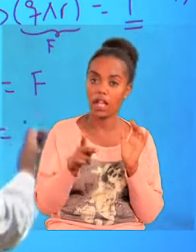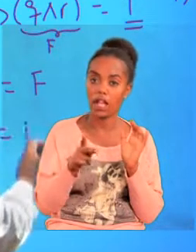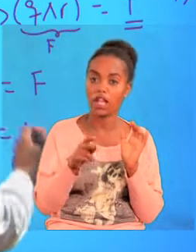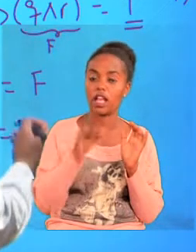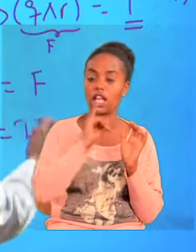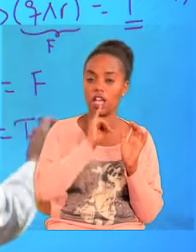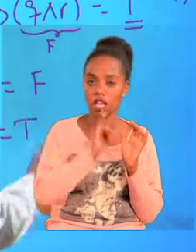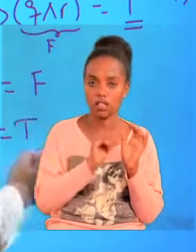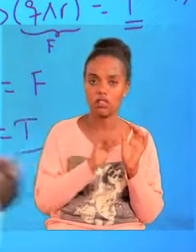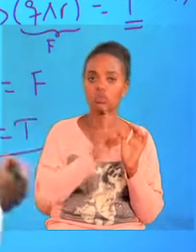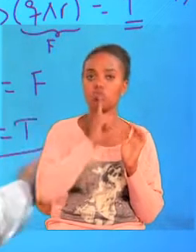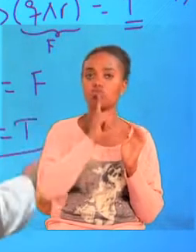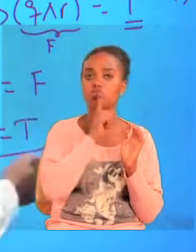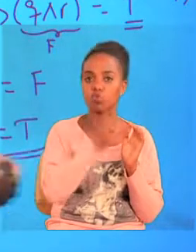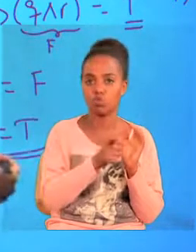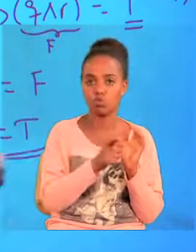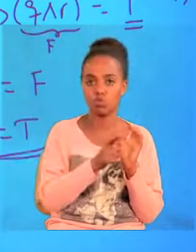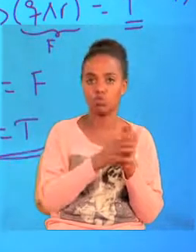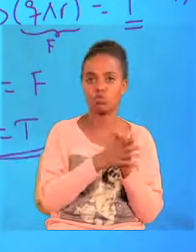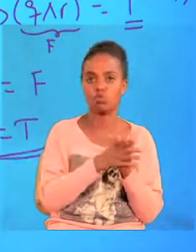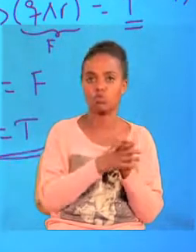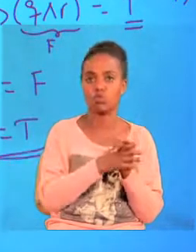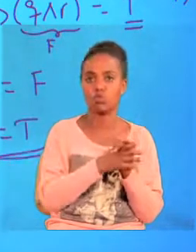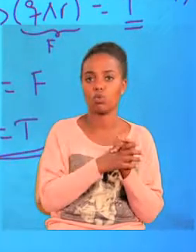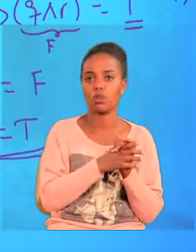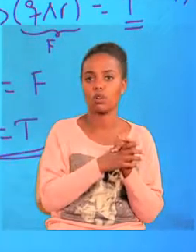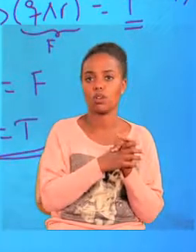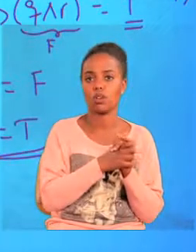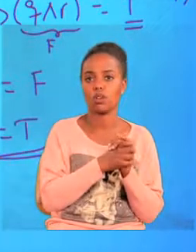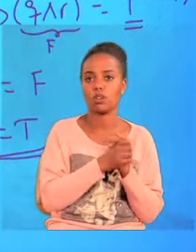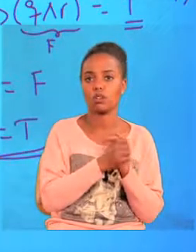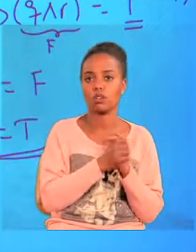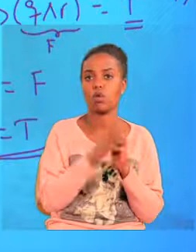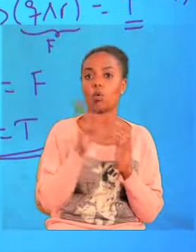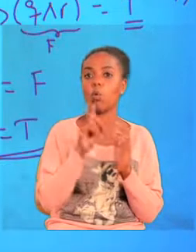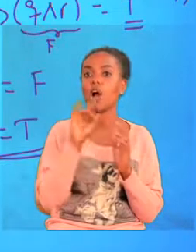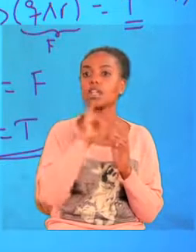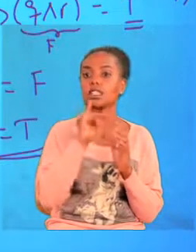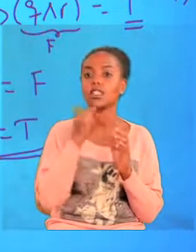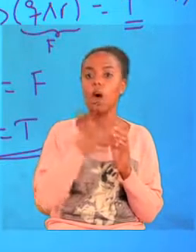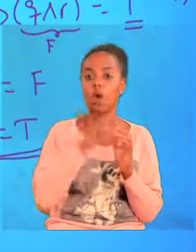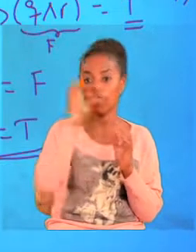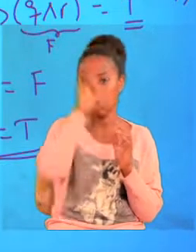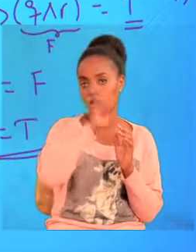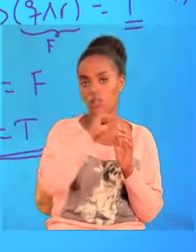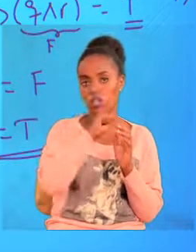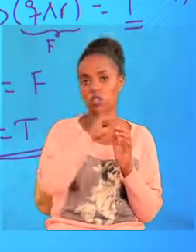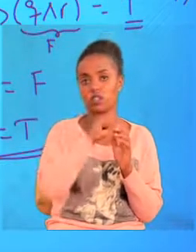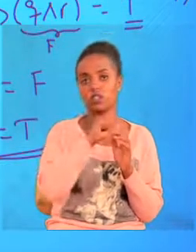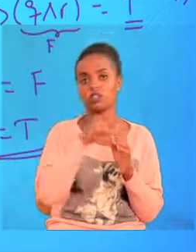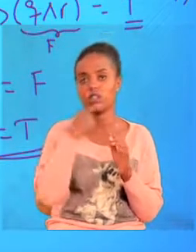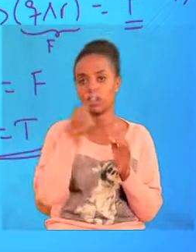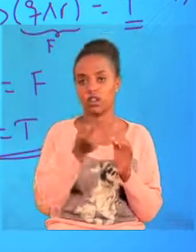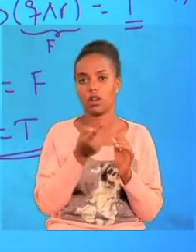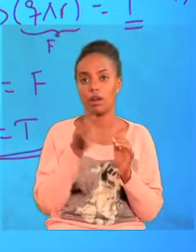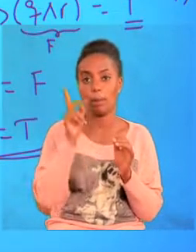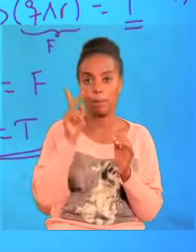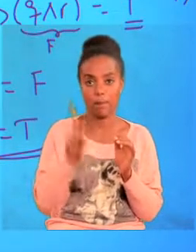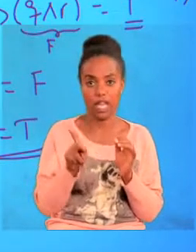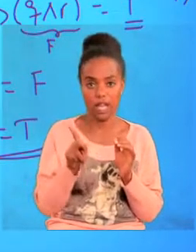true. So what's our conclusion? our conclusion here it is